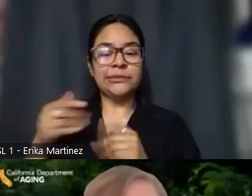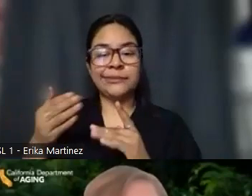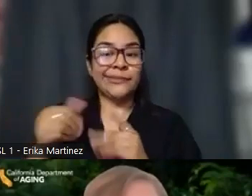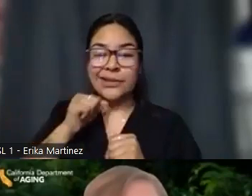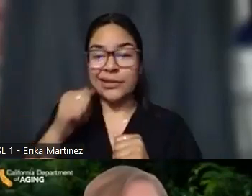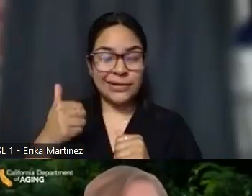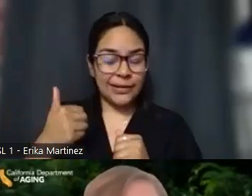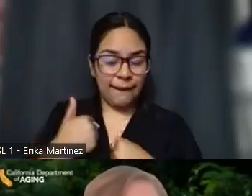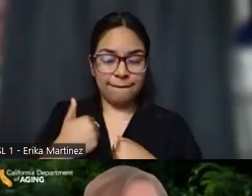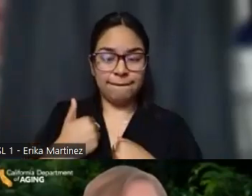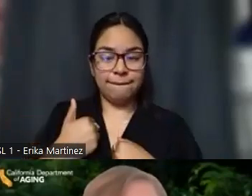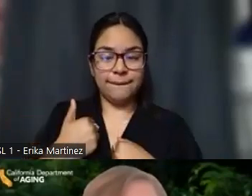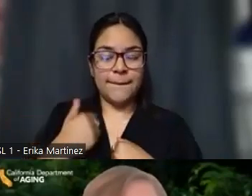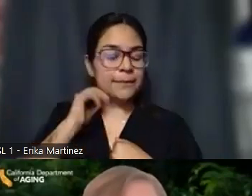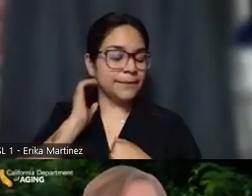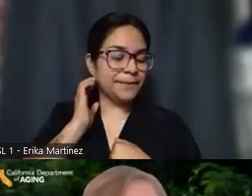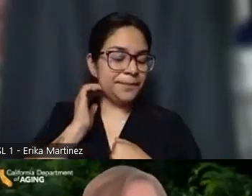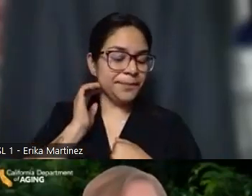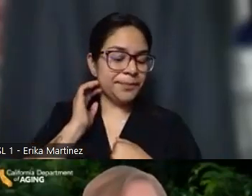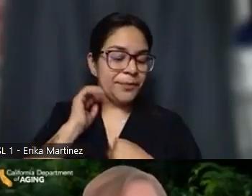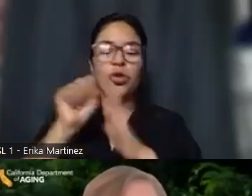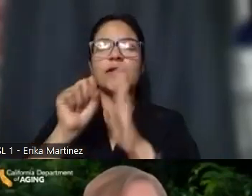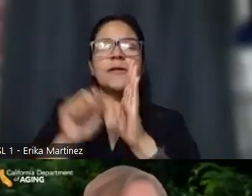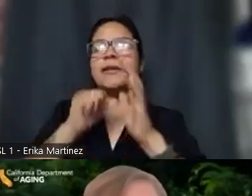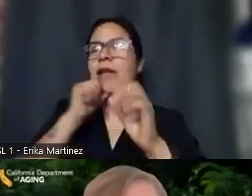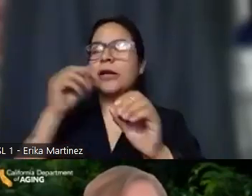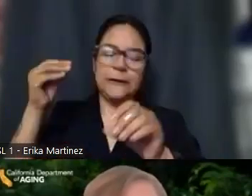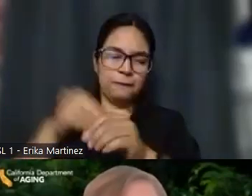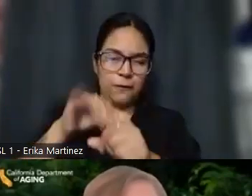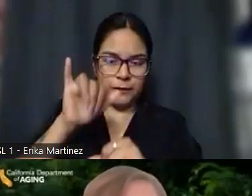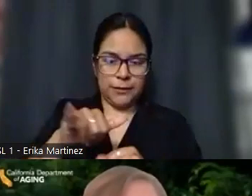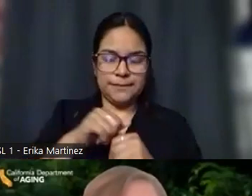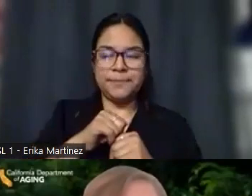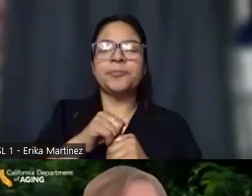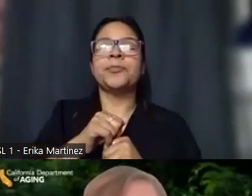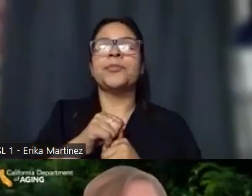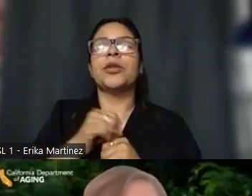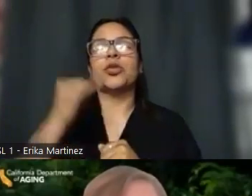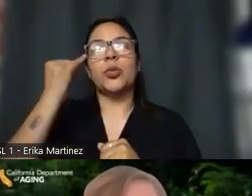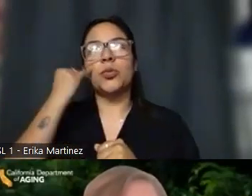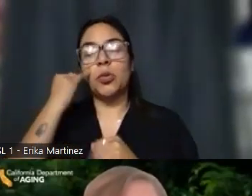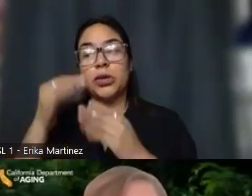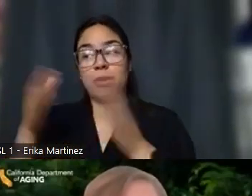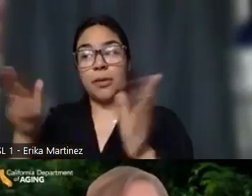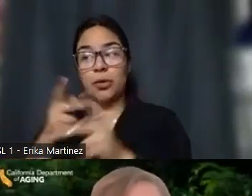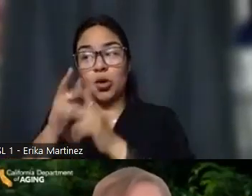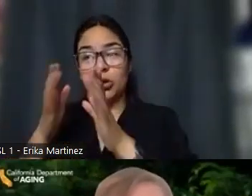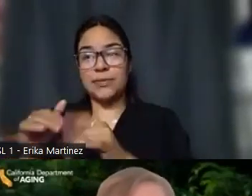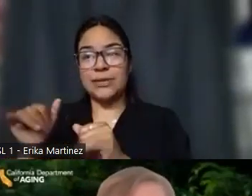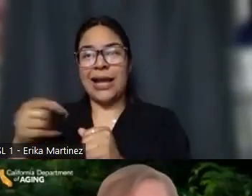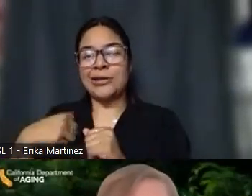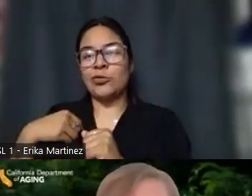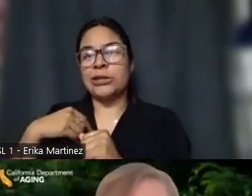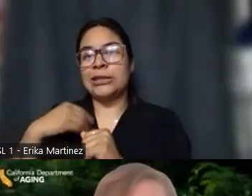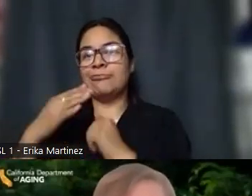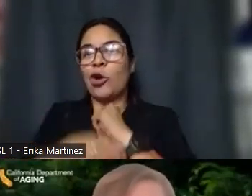doesn't have, again, the state has no involvement, right? So if the public guardian only has county general fund and they're